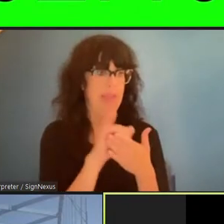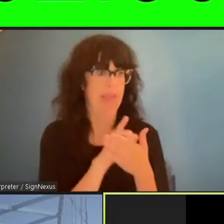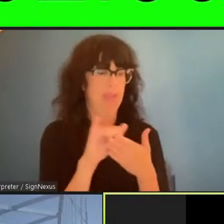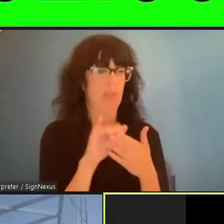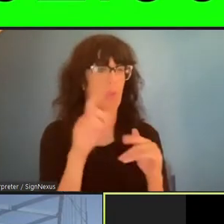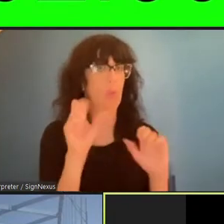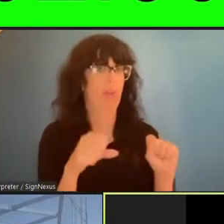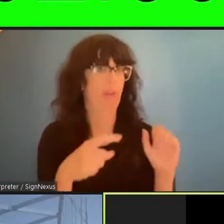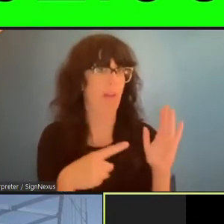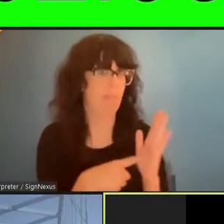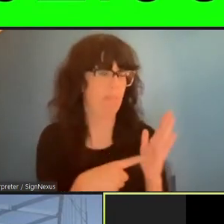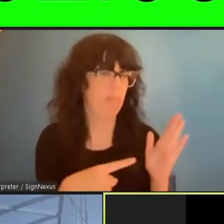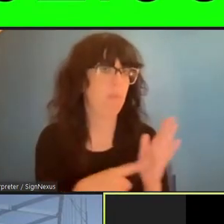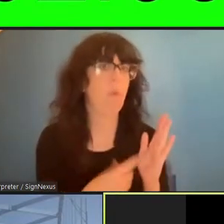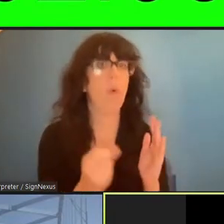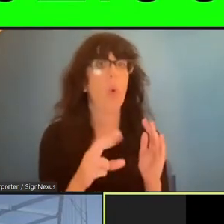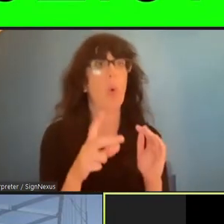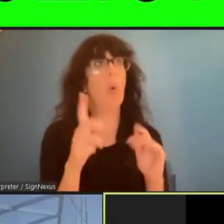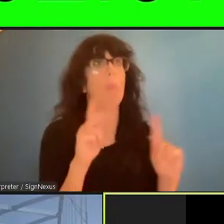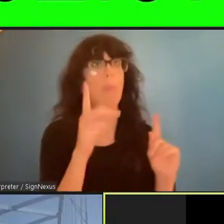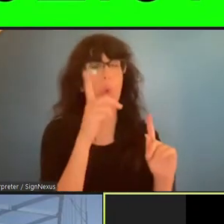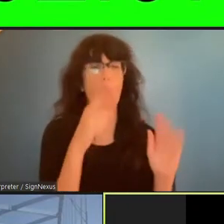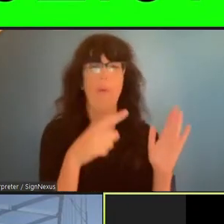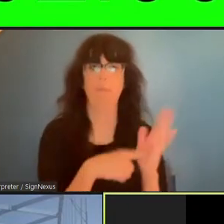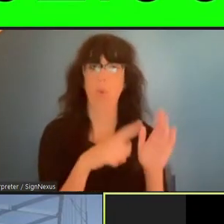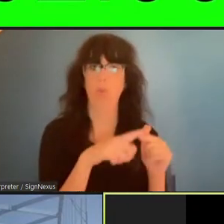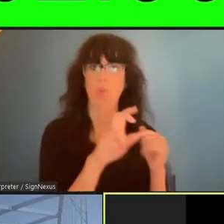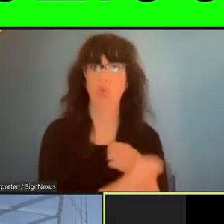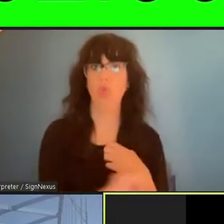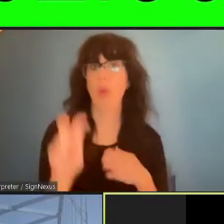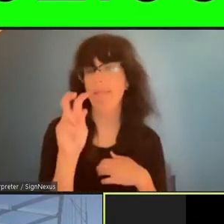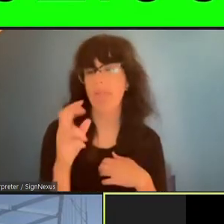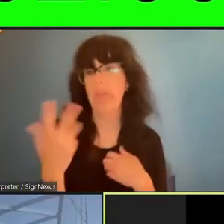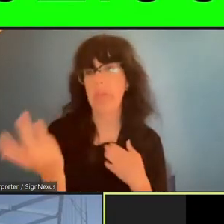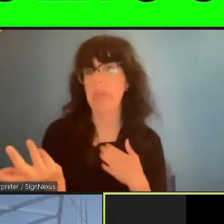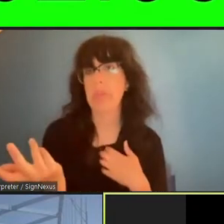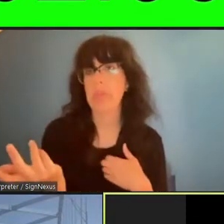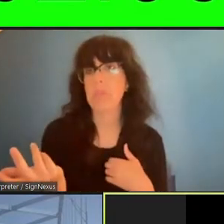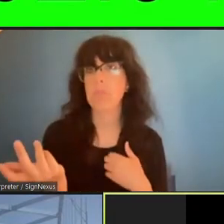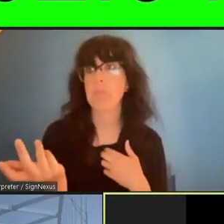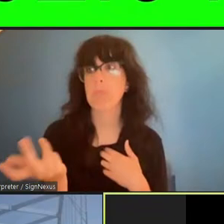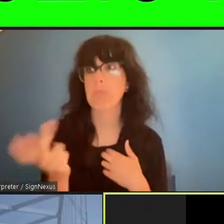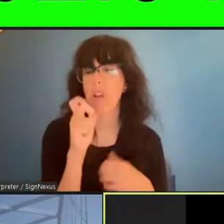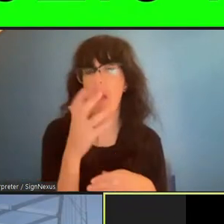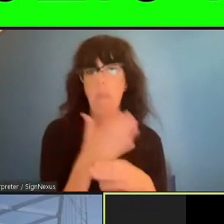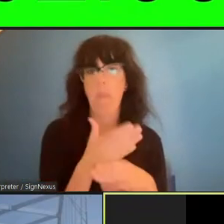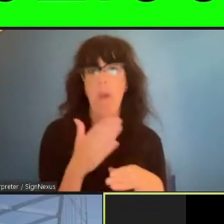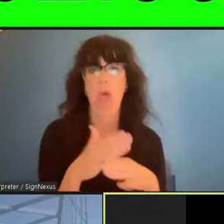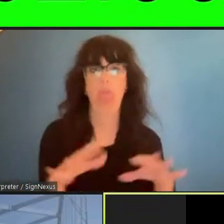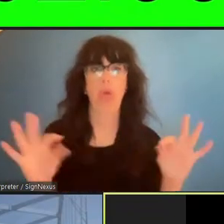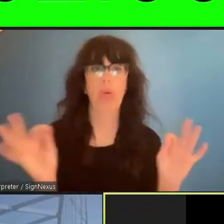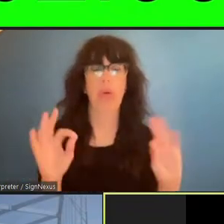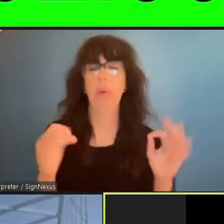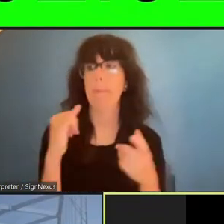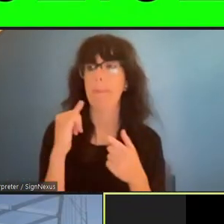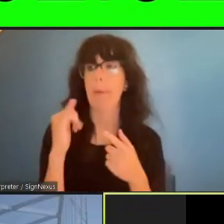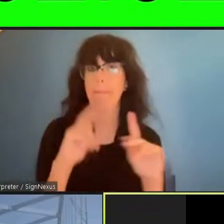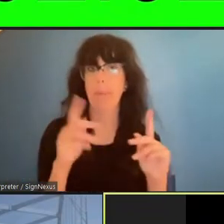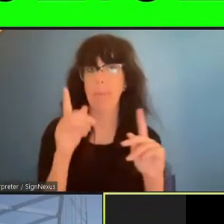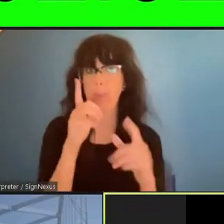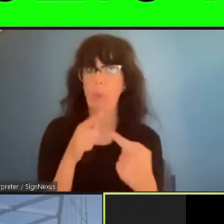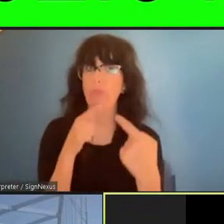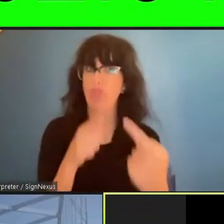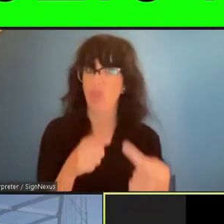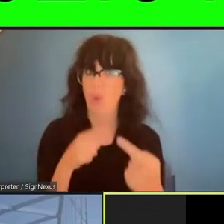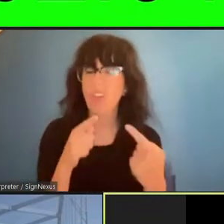or those who could afford to travel will not be uh bothered by it and those who are of us who struggle